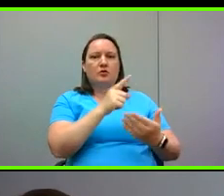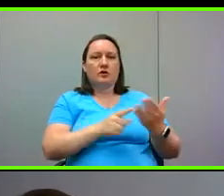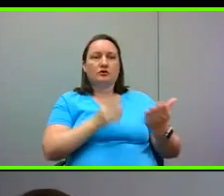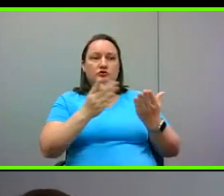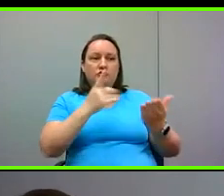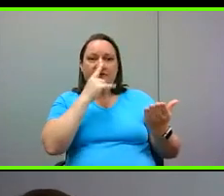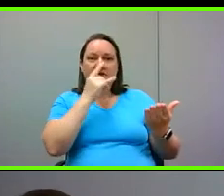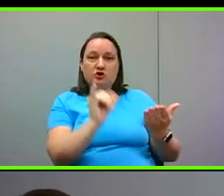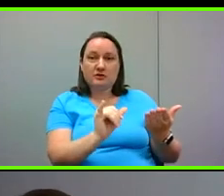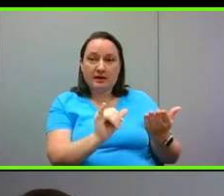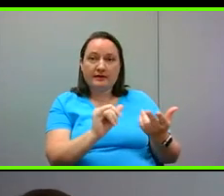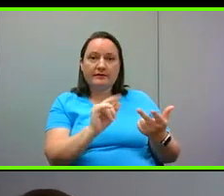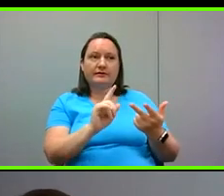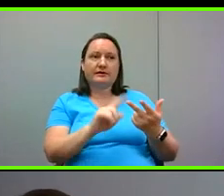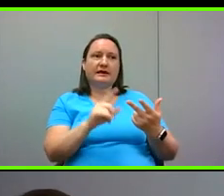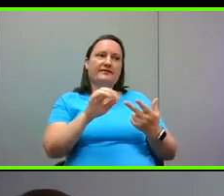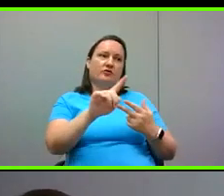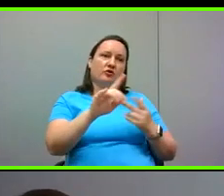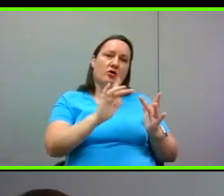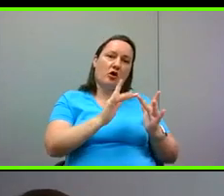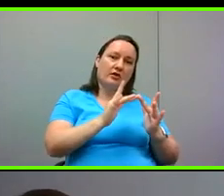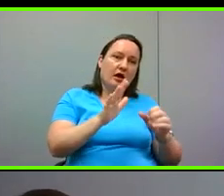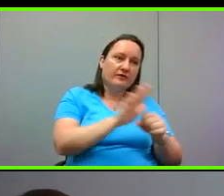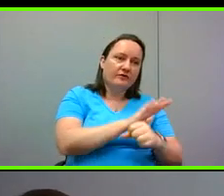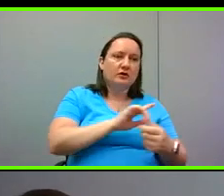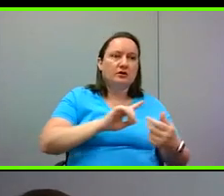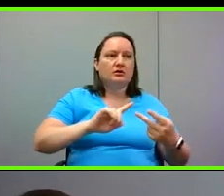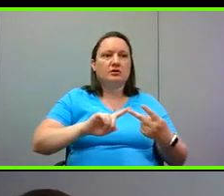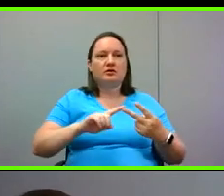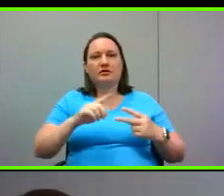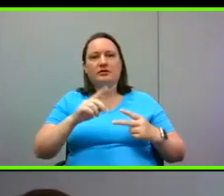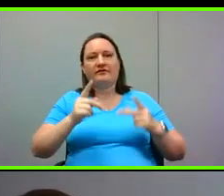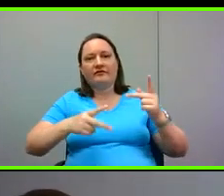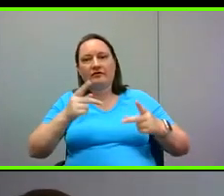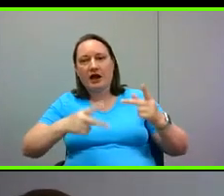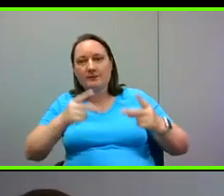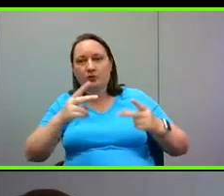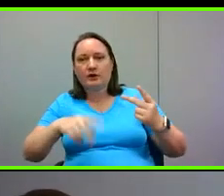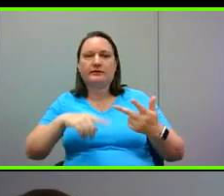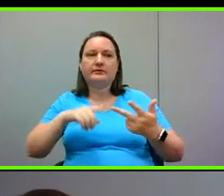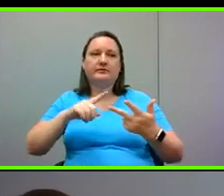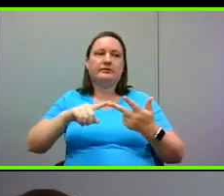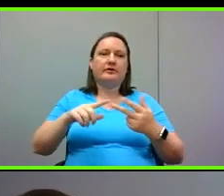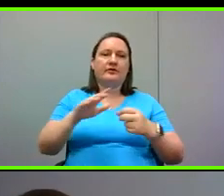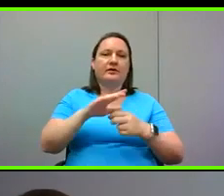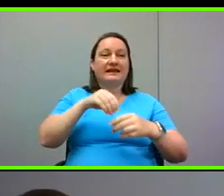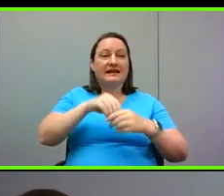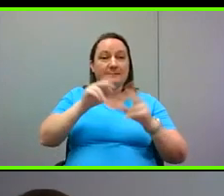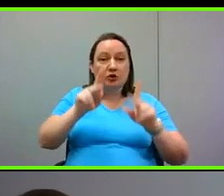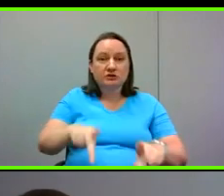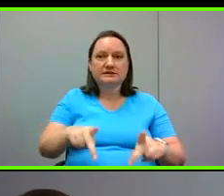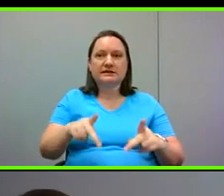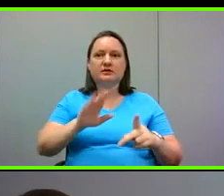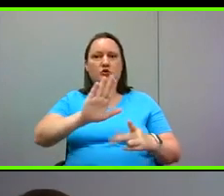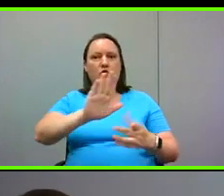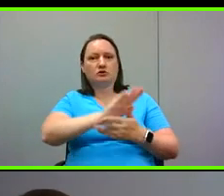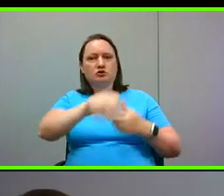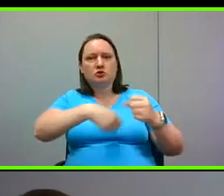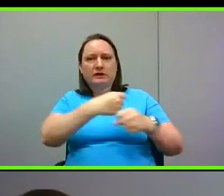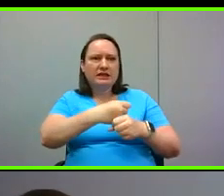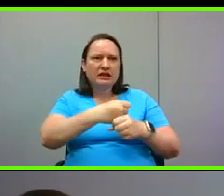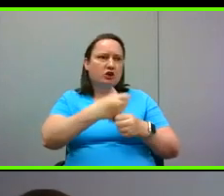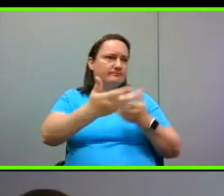doing a hybrid plan, whether you're virtual, whether you're in person, what are the parameters around the reopening plan that you have? How can we connect